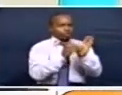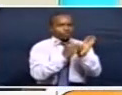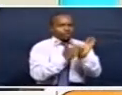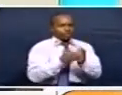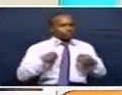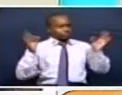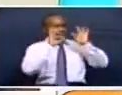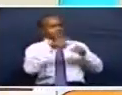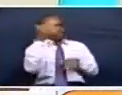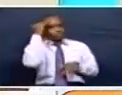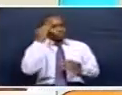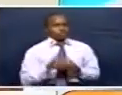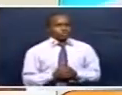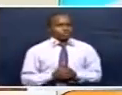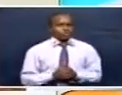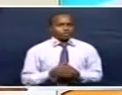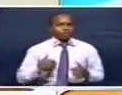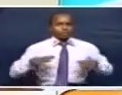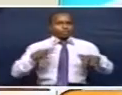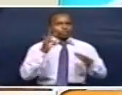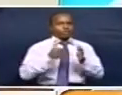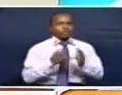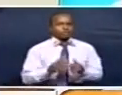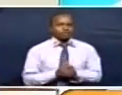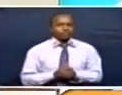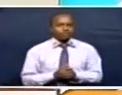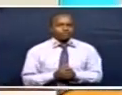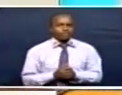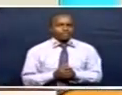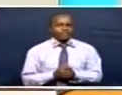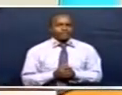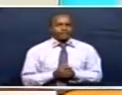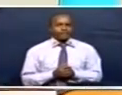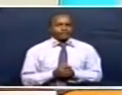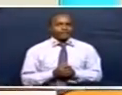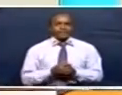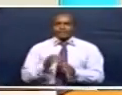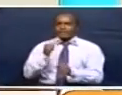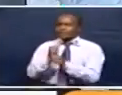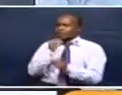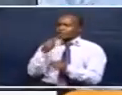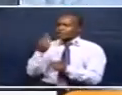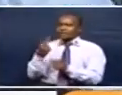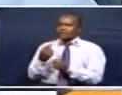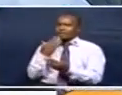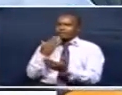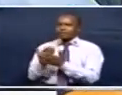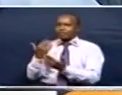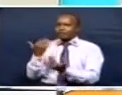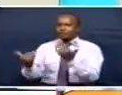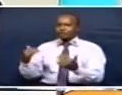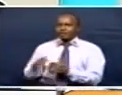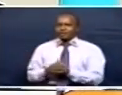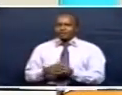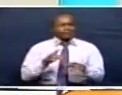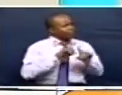me that. Very proud about it. Said, good job, doing a good job. Yeah. Governor. He didn't say, thanks for calling me junior, Alfie. No, but he was a junior